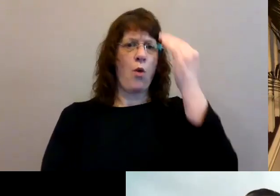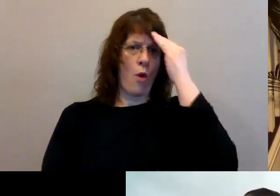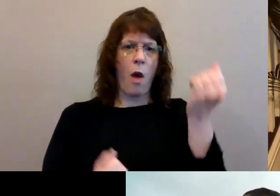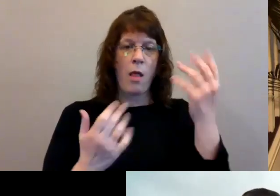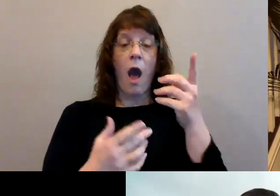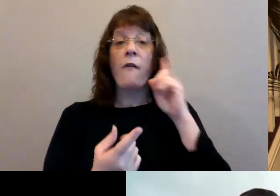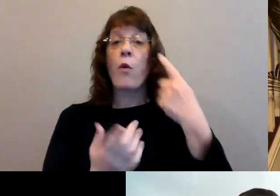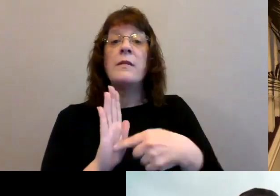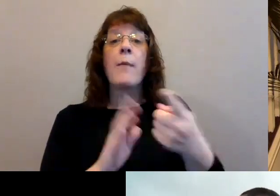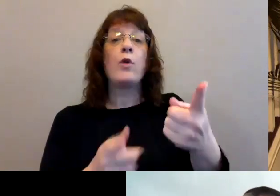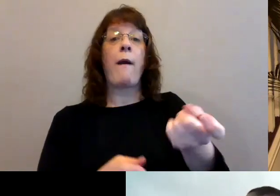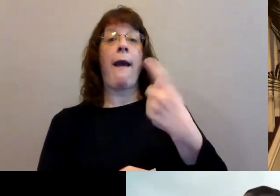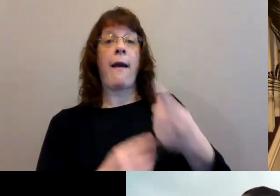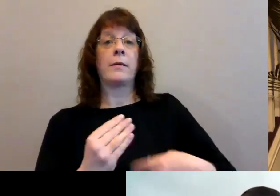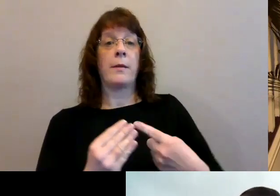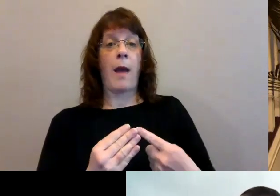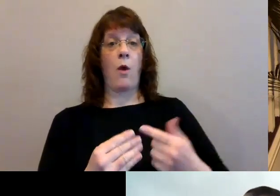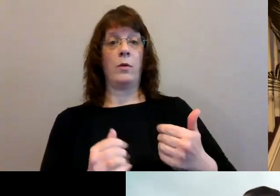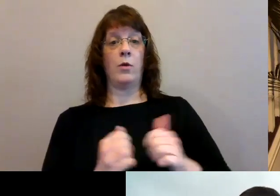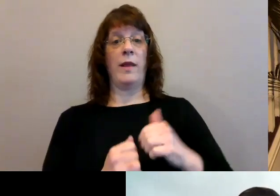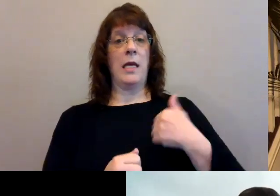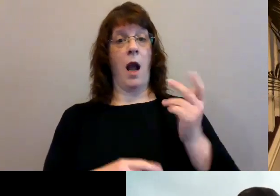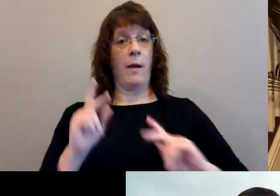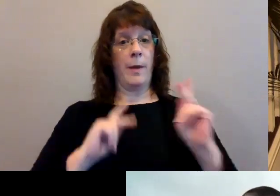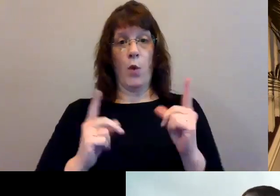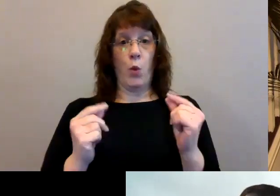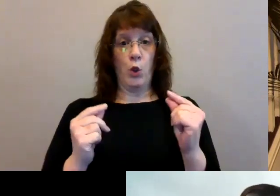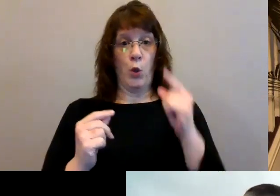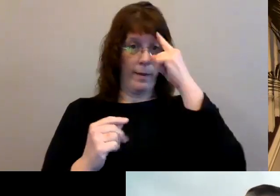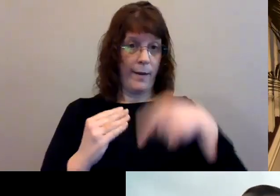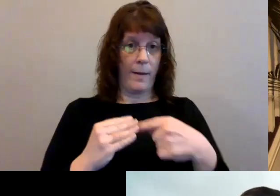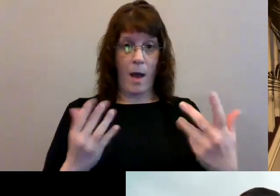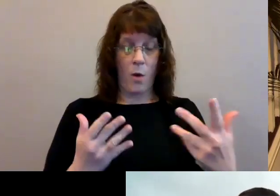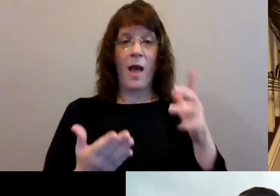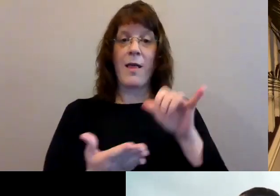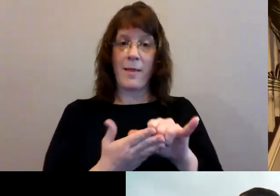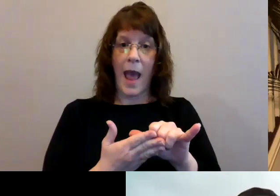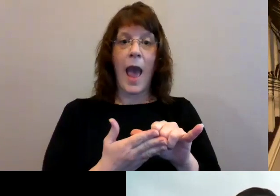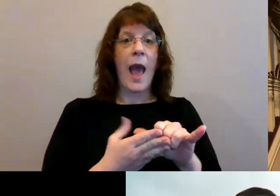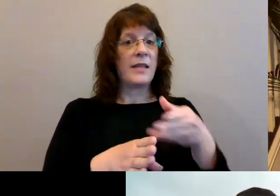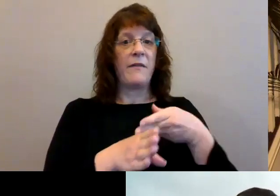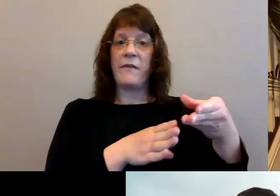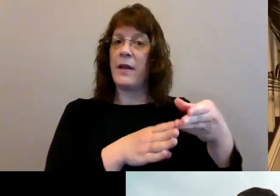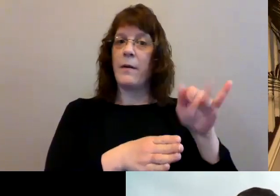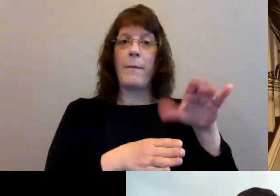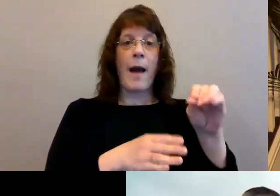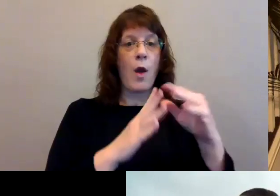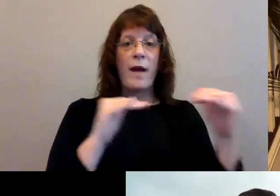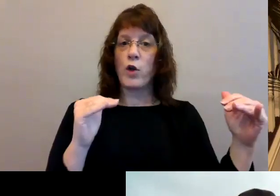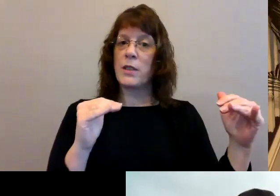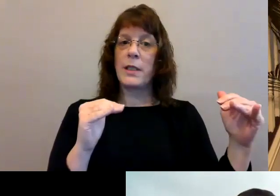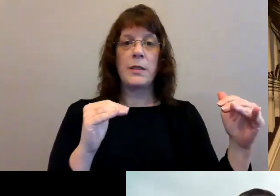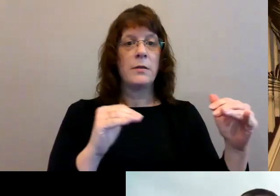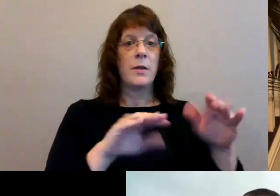asking what young people should do and think about. Like, so that's a field of biodiversity that is completely